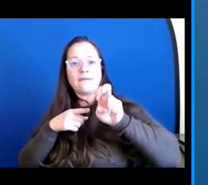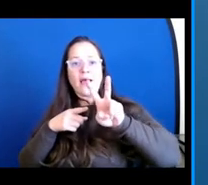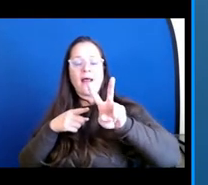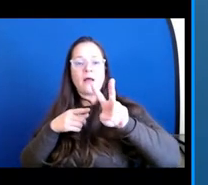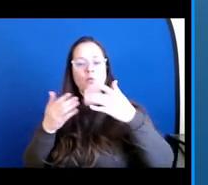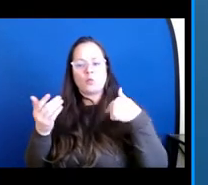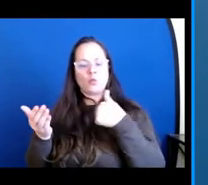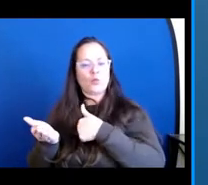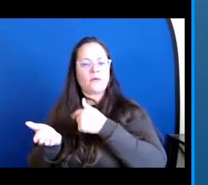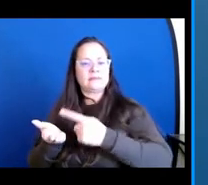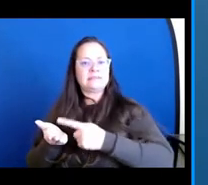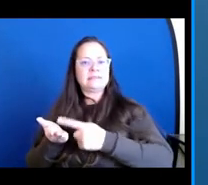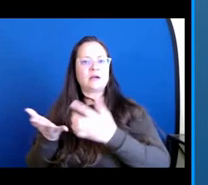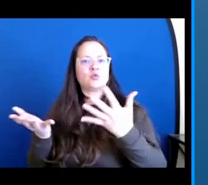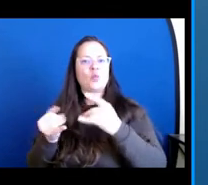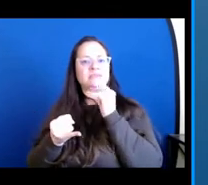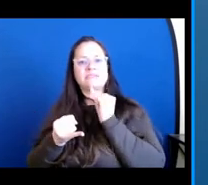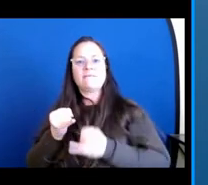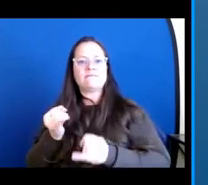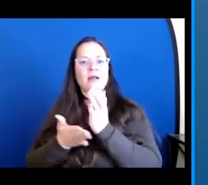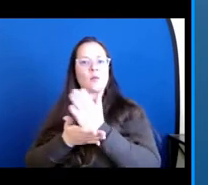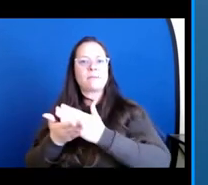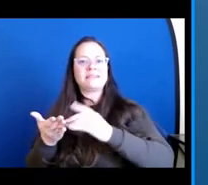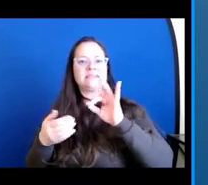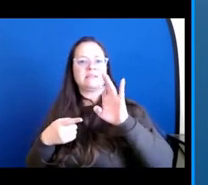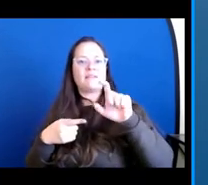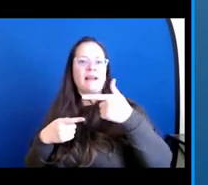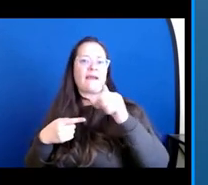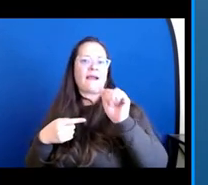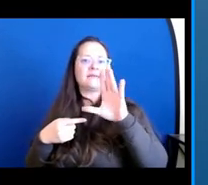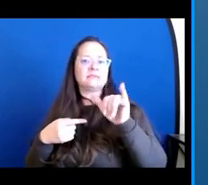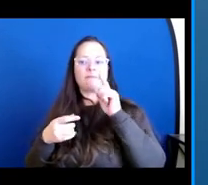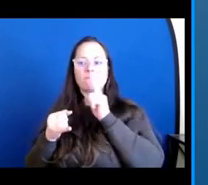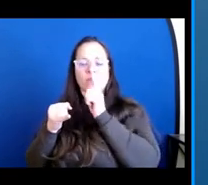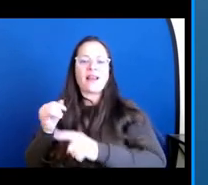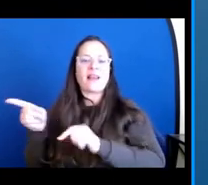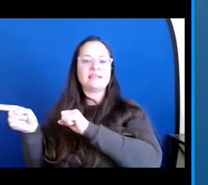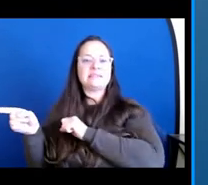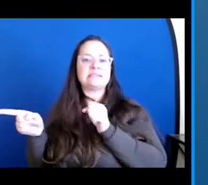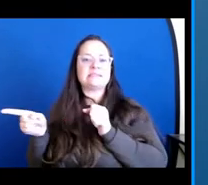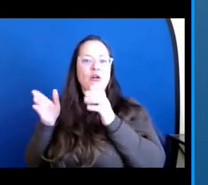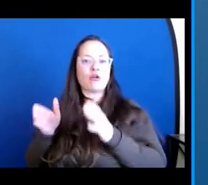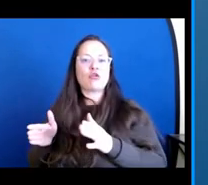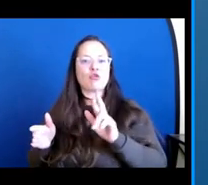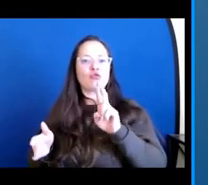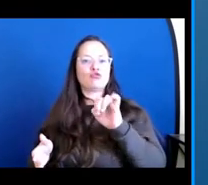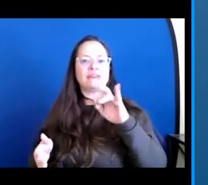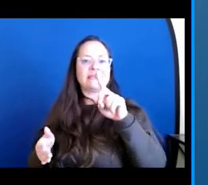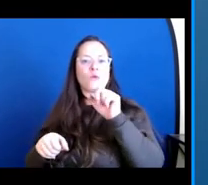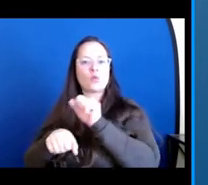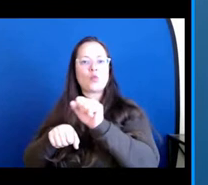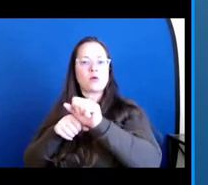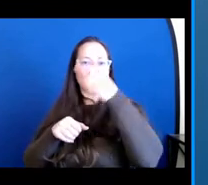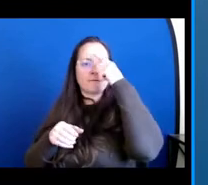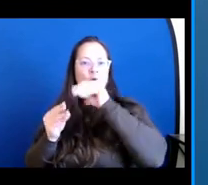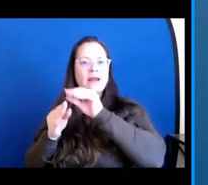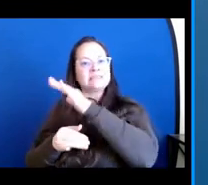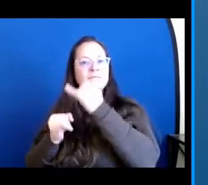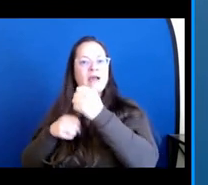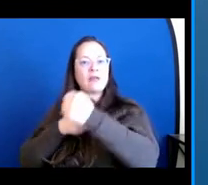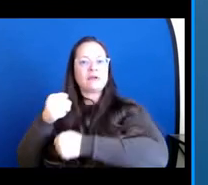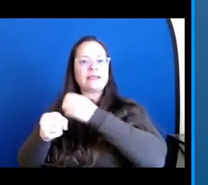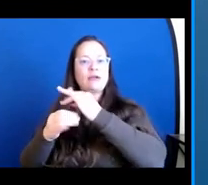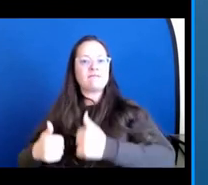final piece of Legacy the late Senator Harry Reid worked for in his final year of life and how he